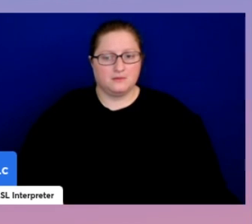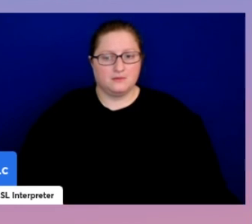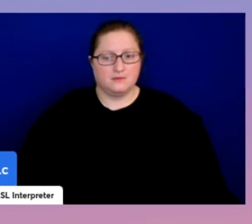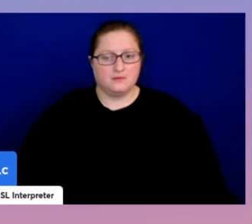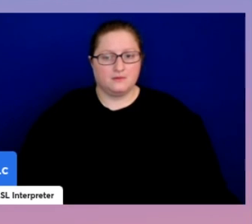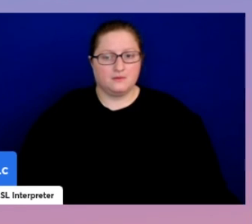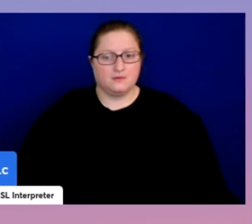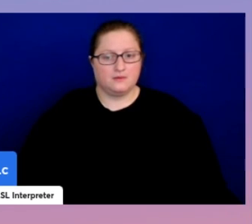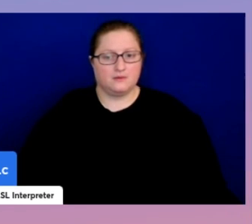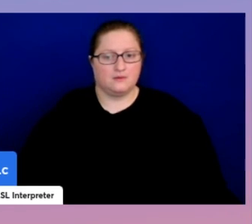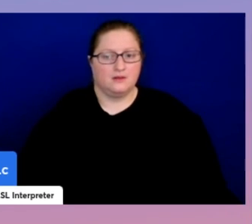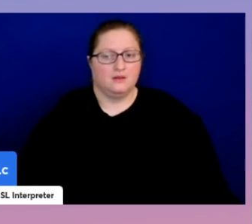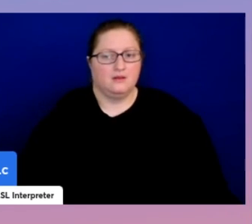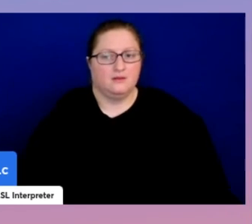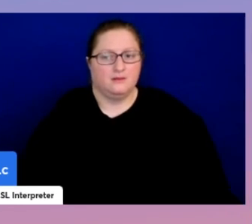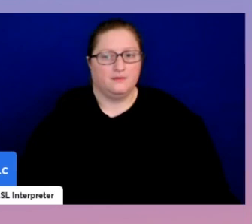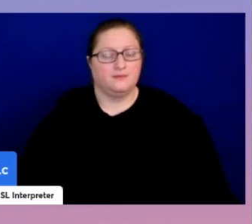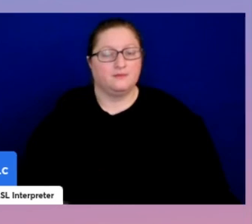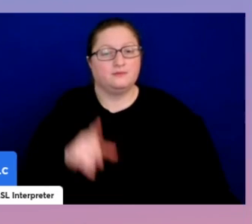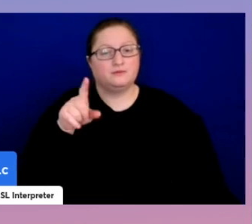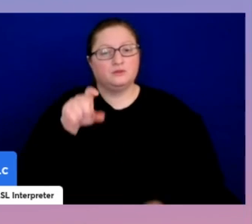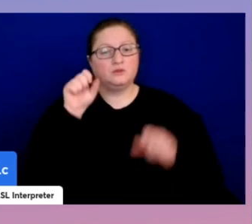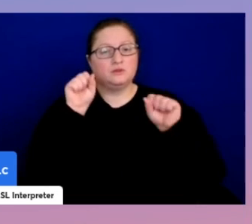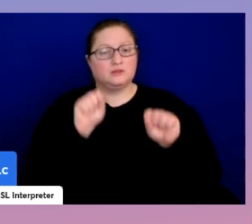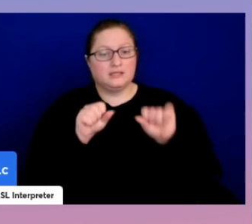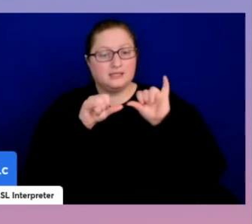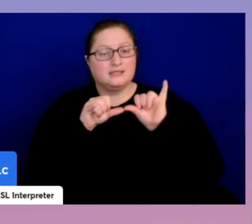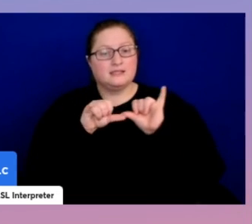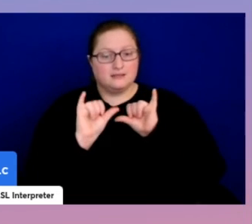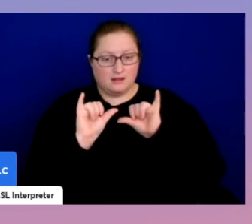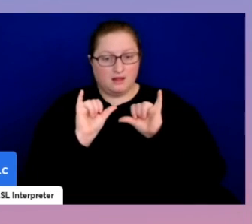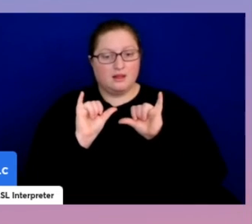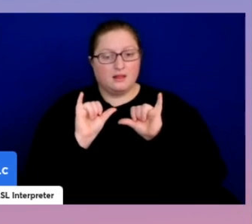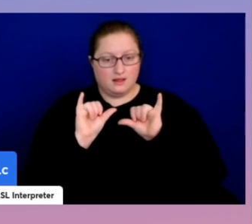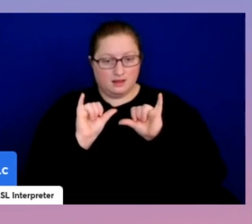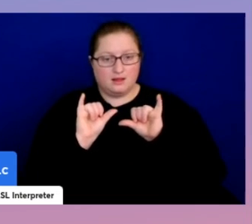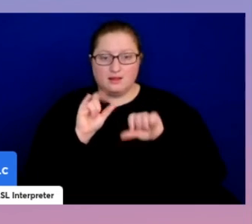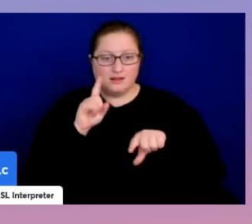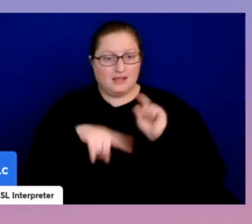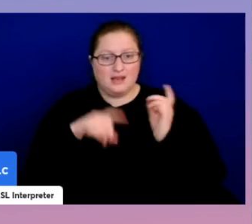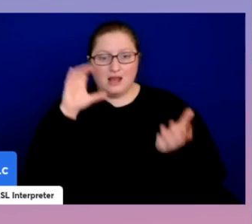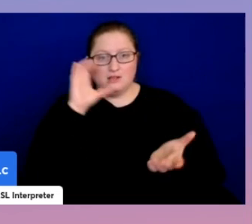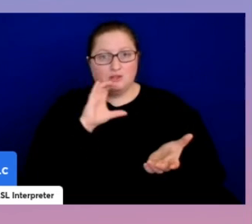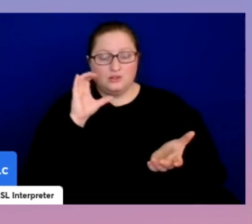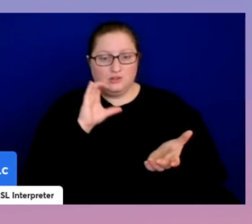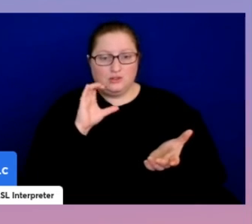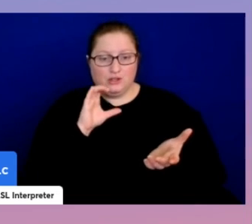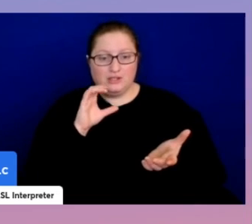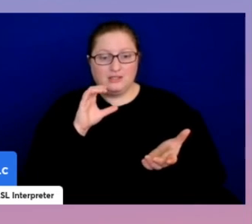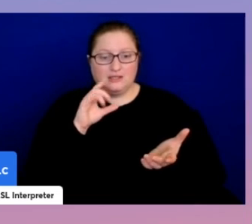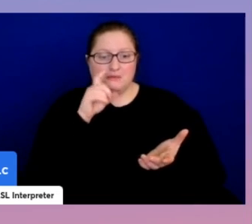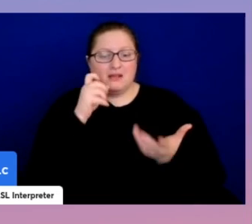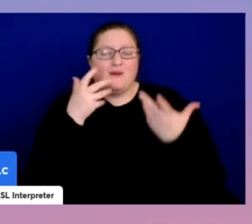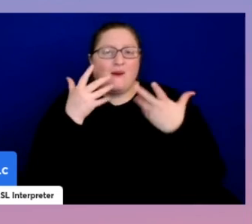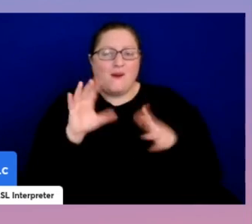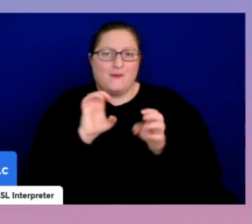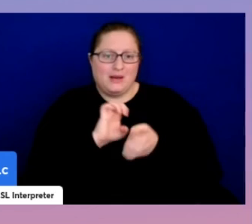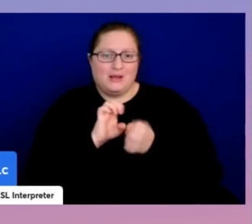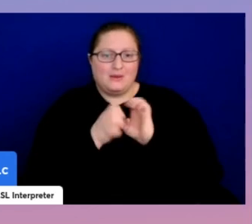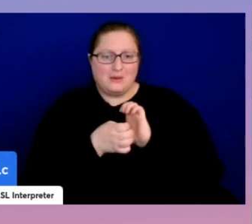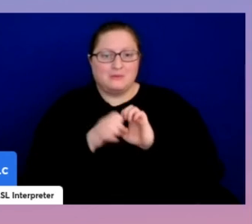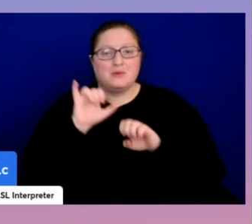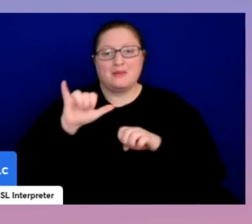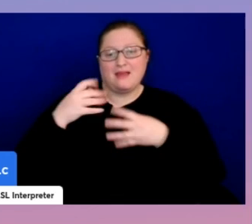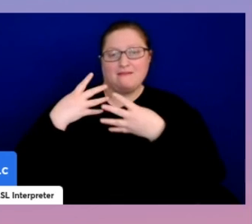Okay, so you still cannot search here because either you encrypt already. So this is the feature